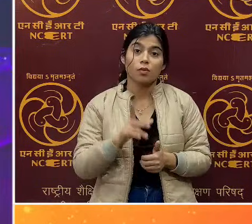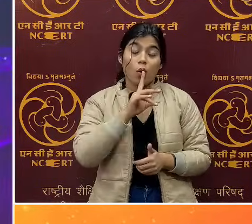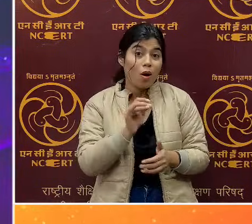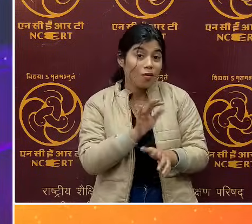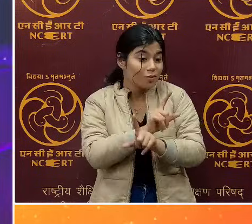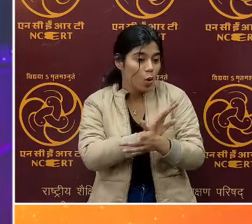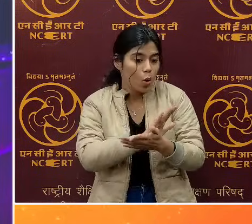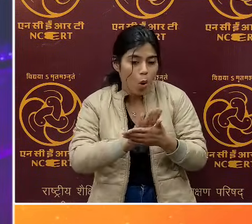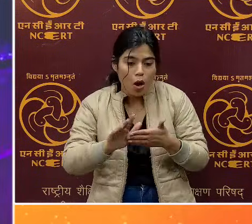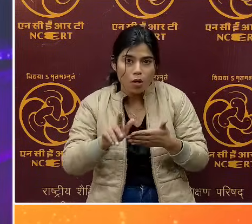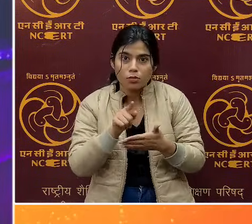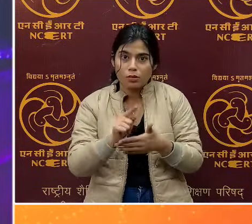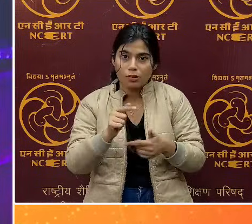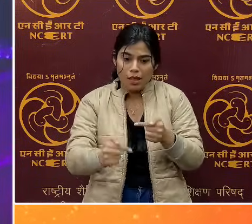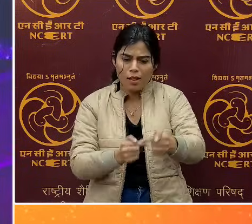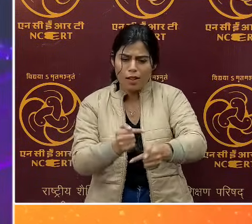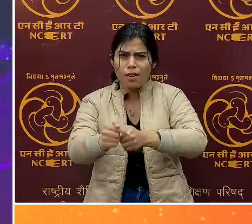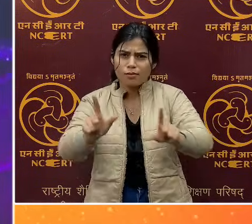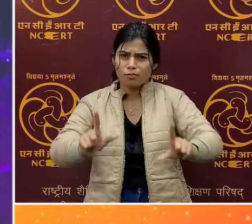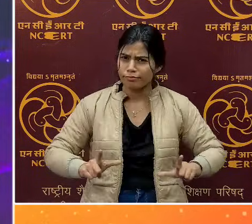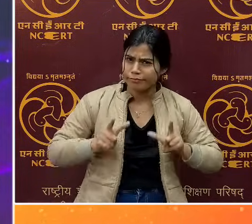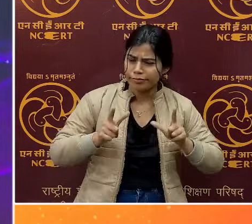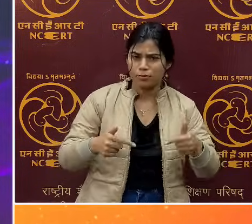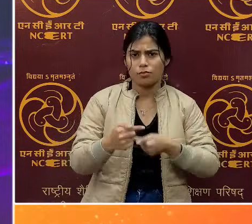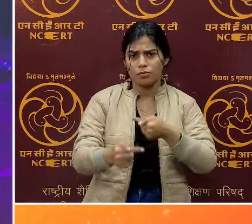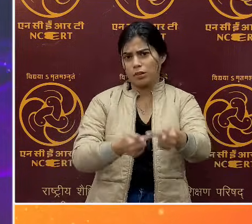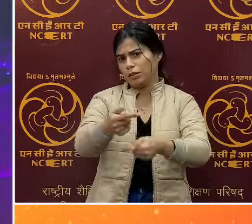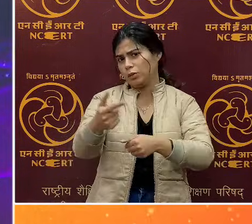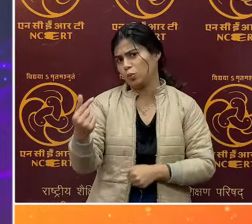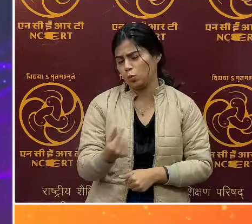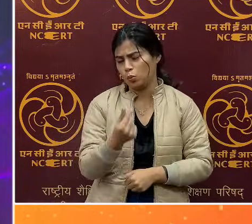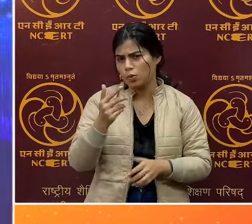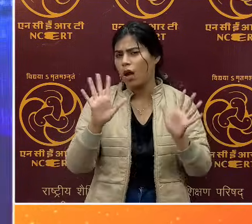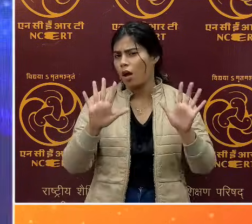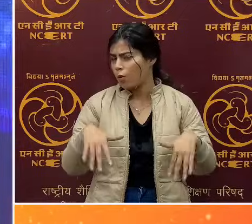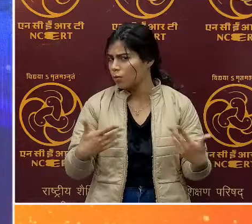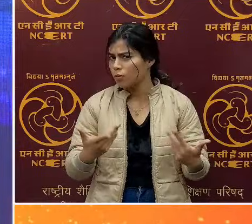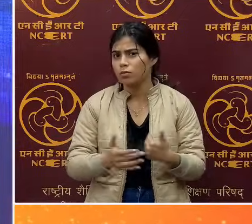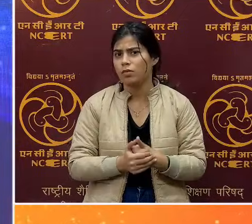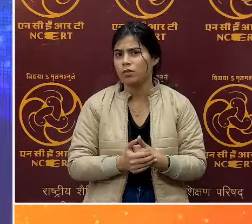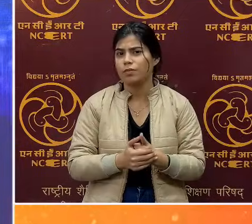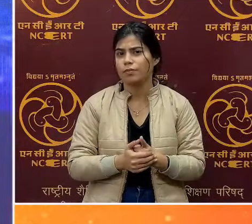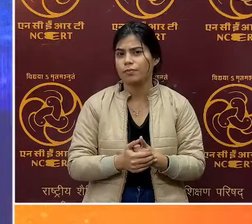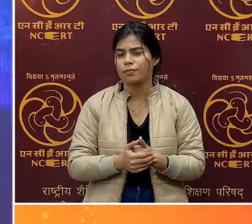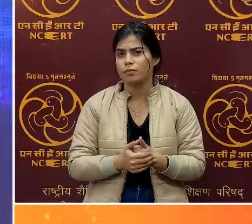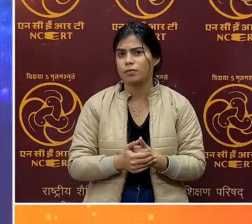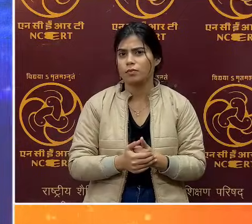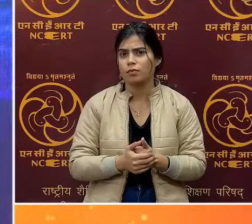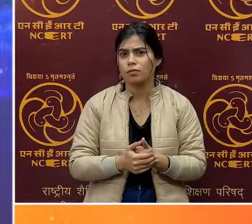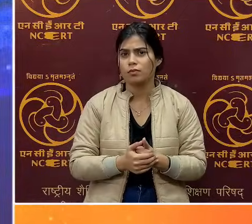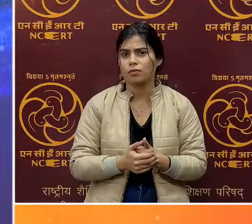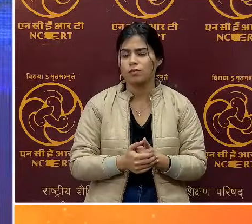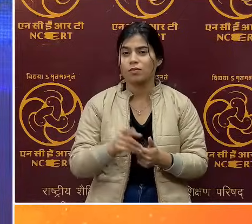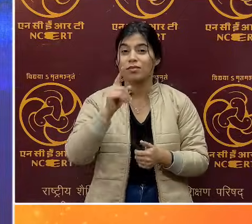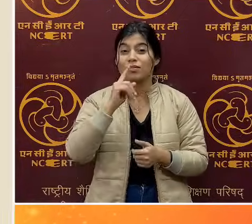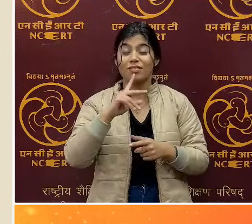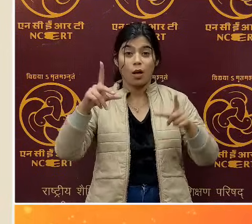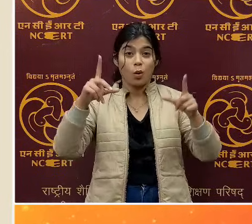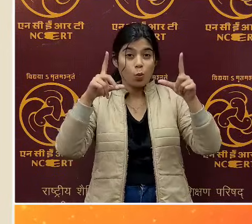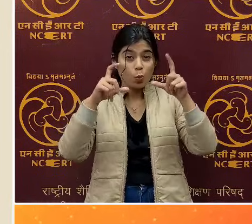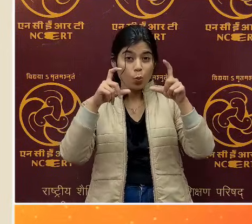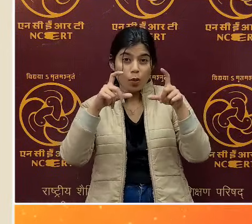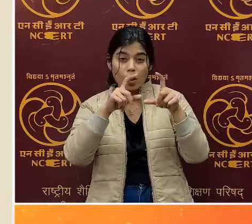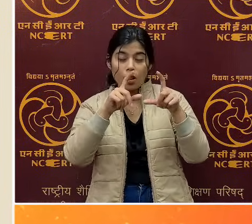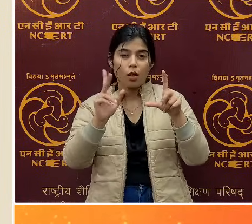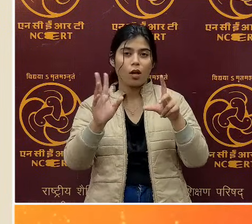real we use in our applications. everyday life. So we have this toy, we can say that pinhole camera, it has been